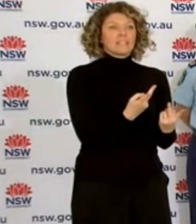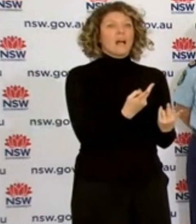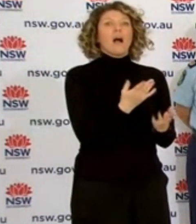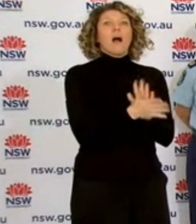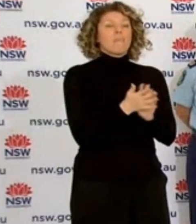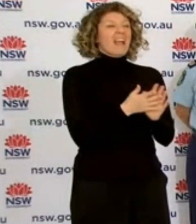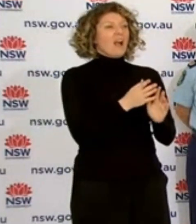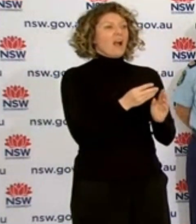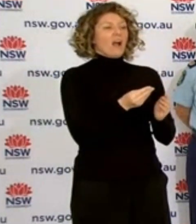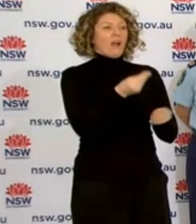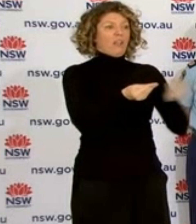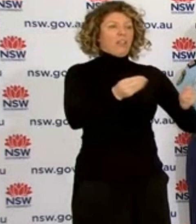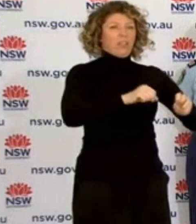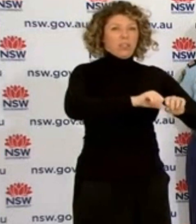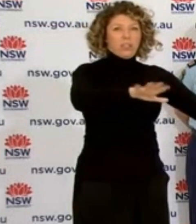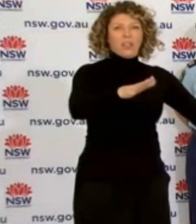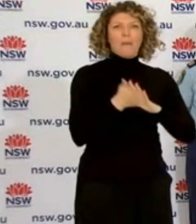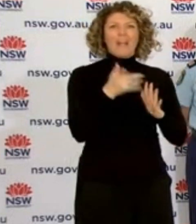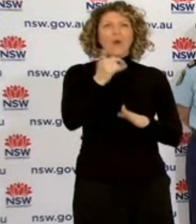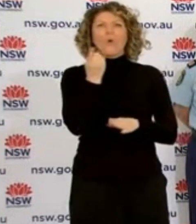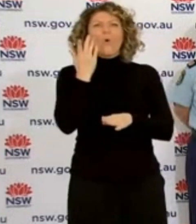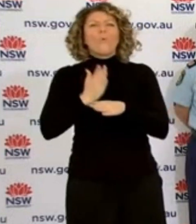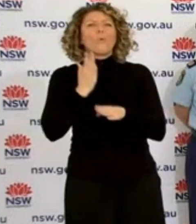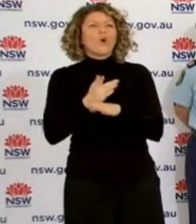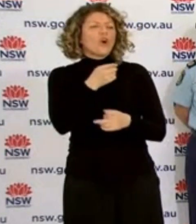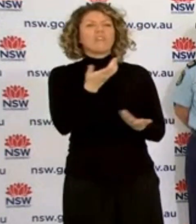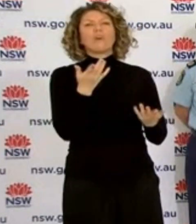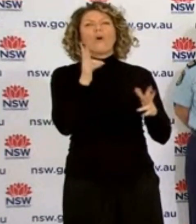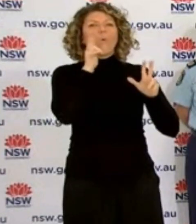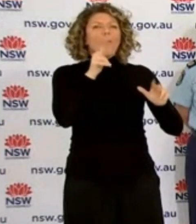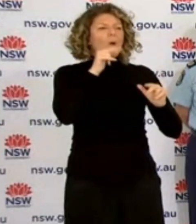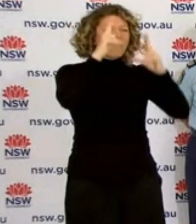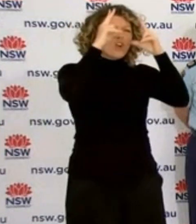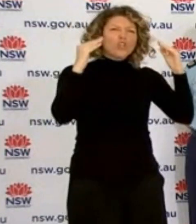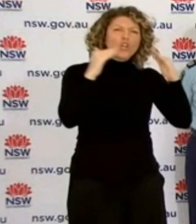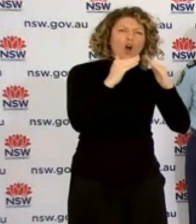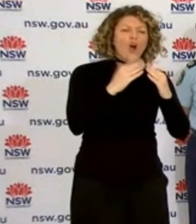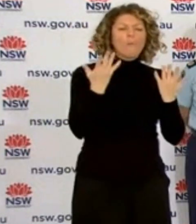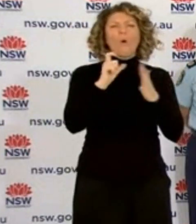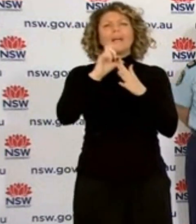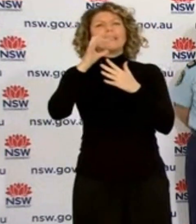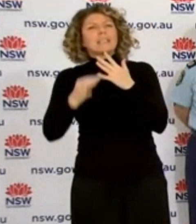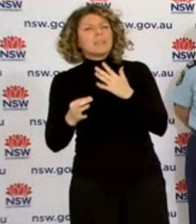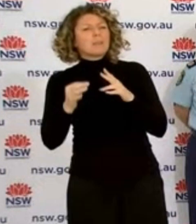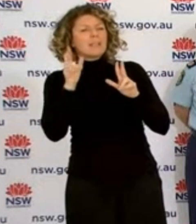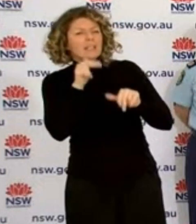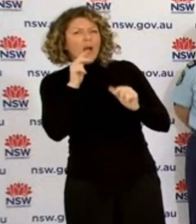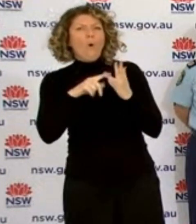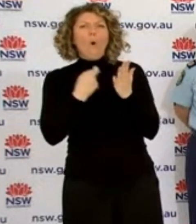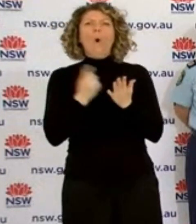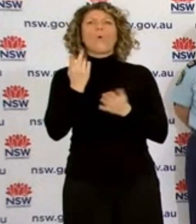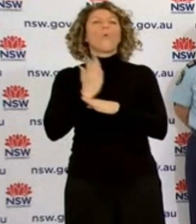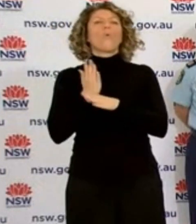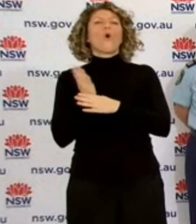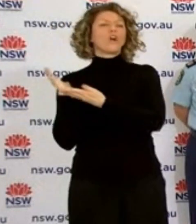disability services or aged care, freight, and so we are setting off workplace transmission. We have to break that